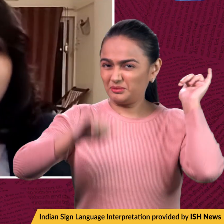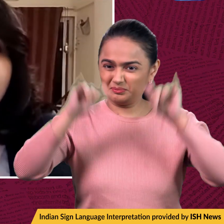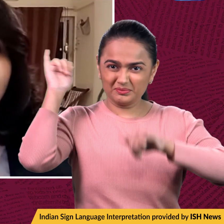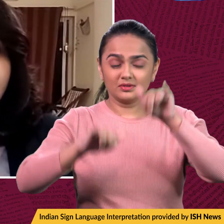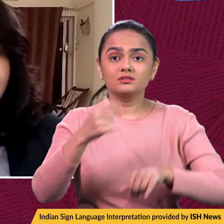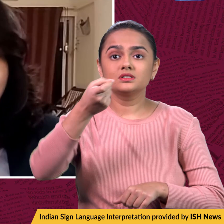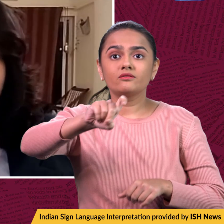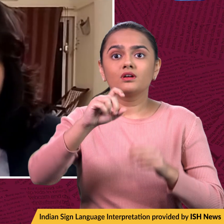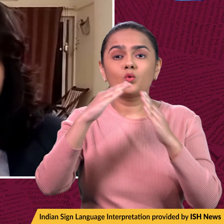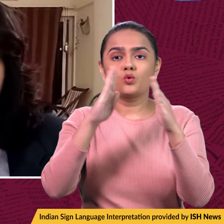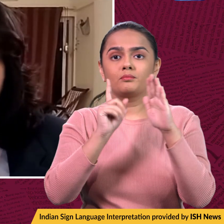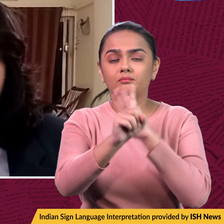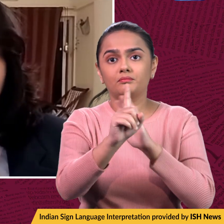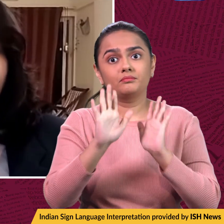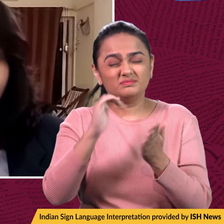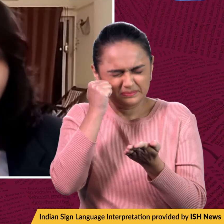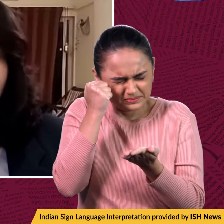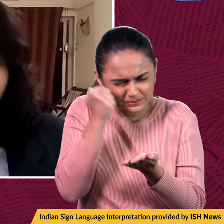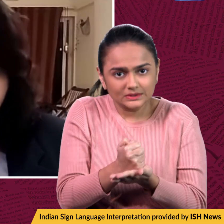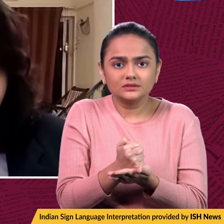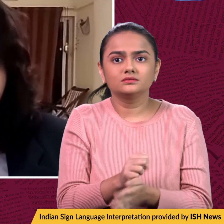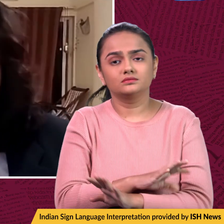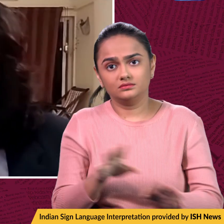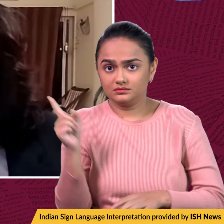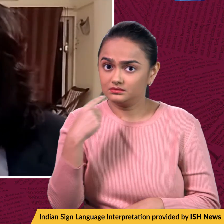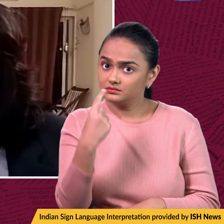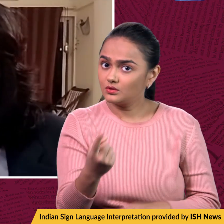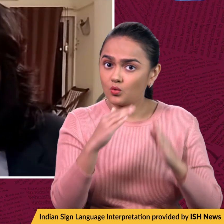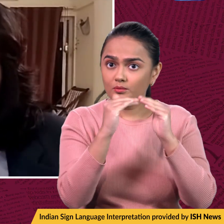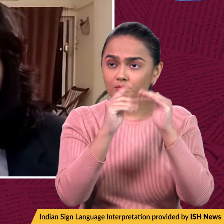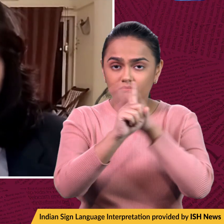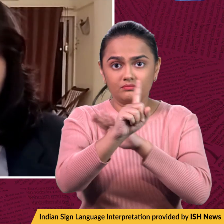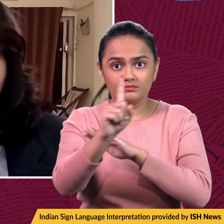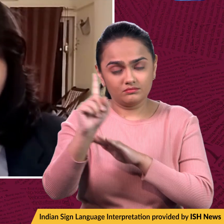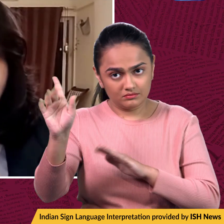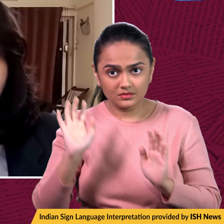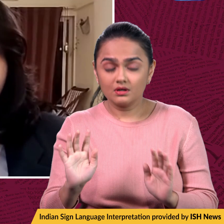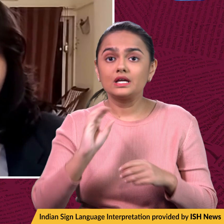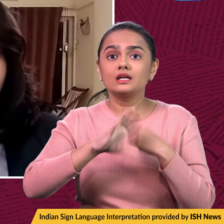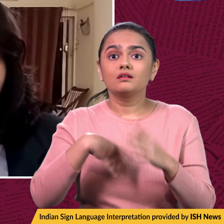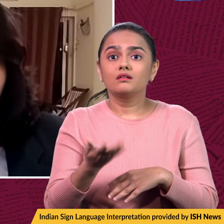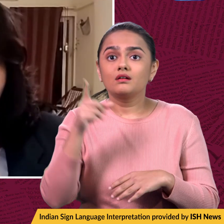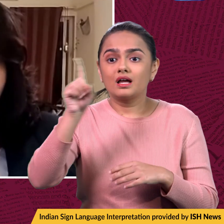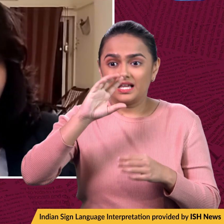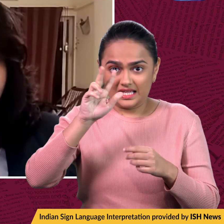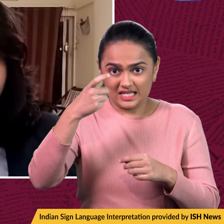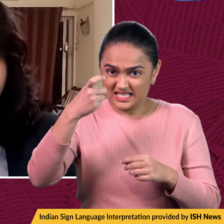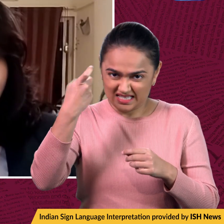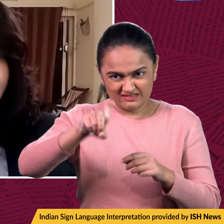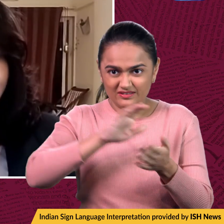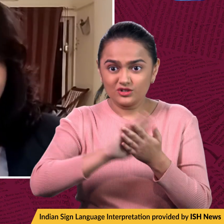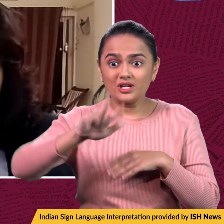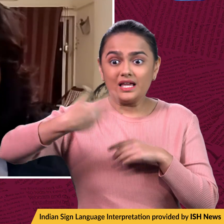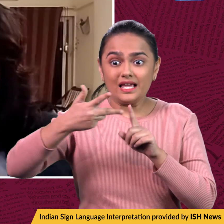will have to undergo 7-day mandatory home quarantine. Also undertake RT-PCR test